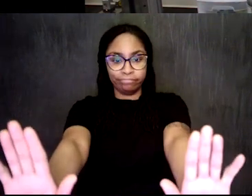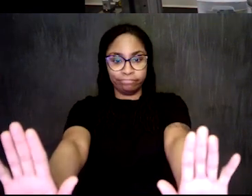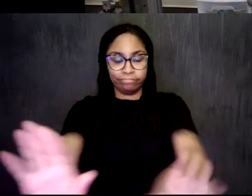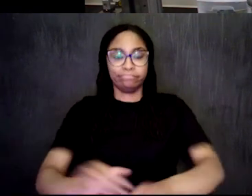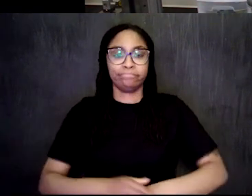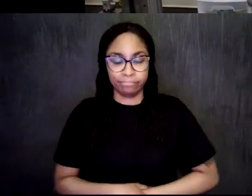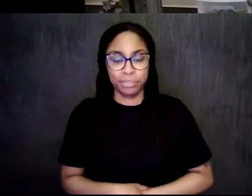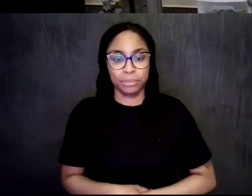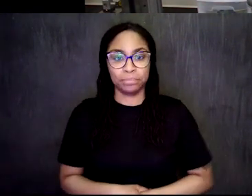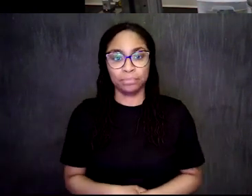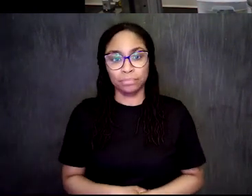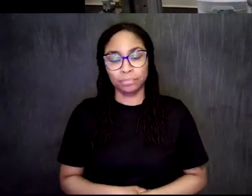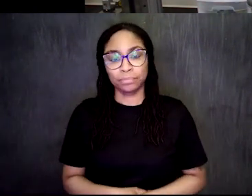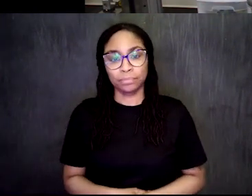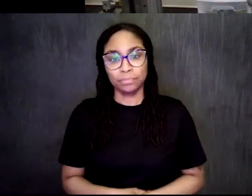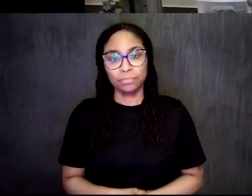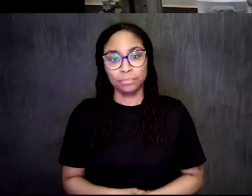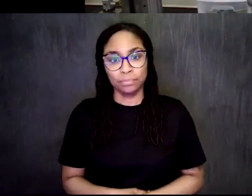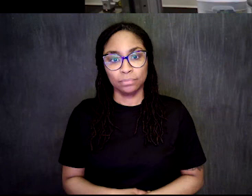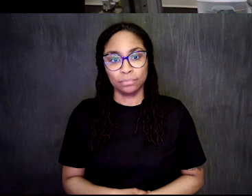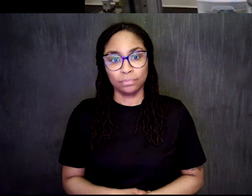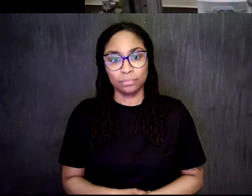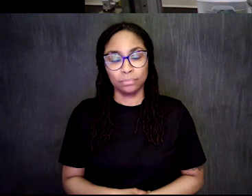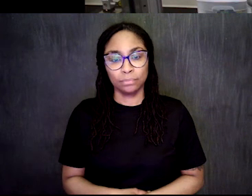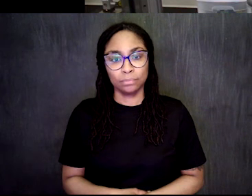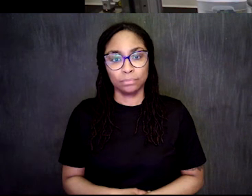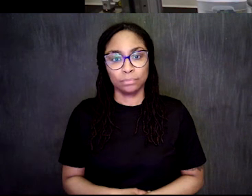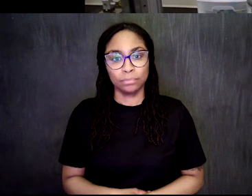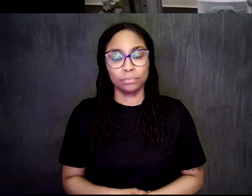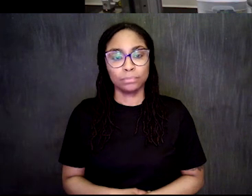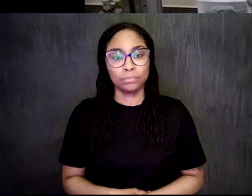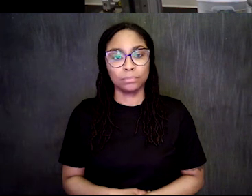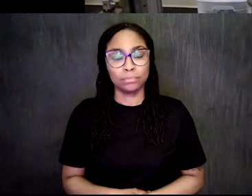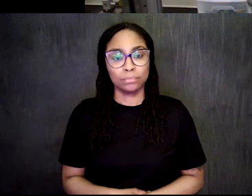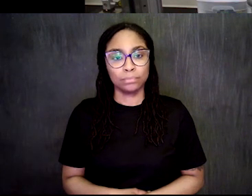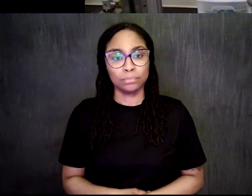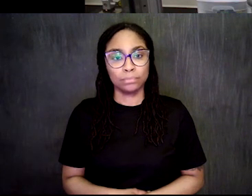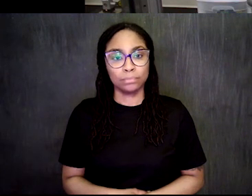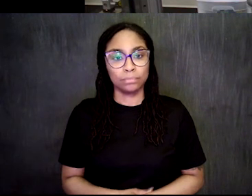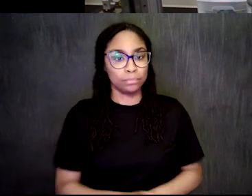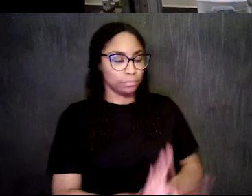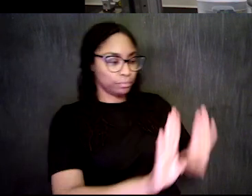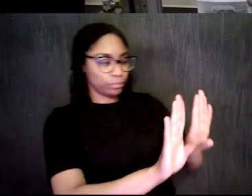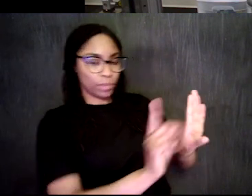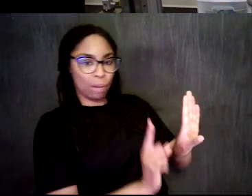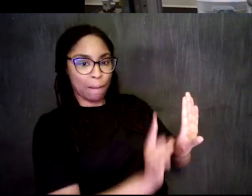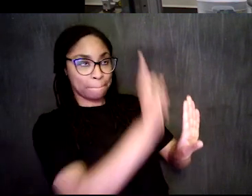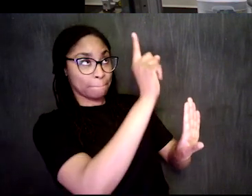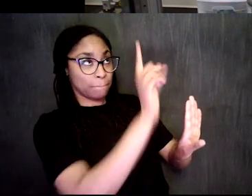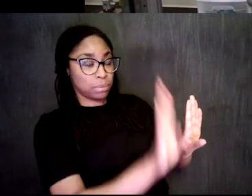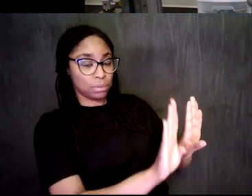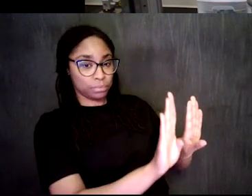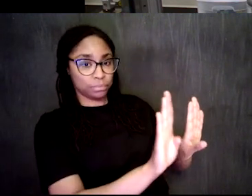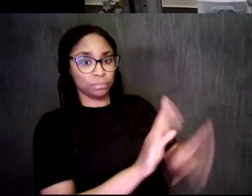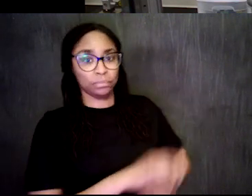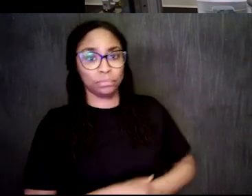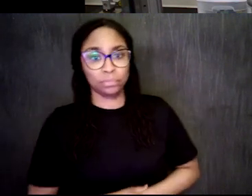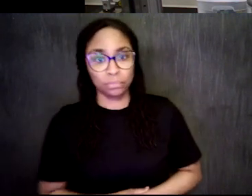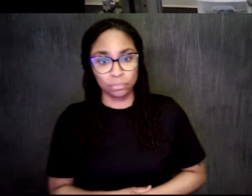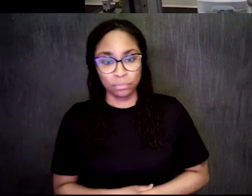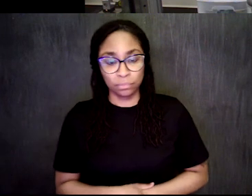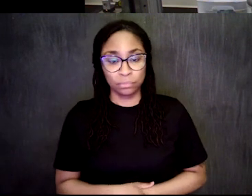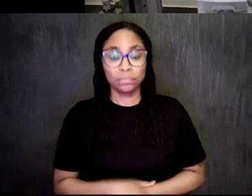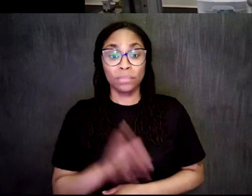it seated on the mat. So your feet are going to be out in front of you, toes pointed up towards the